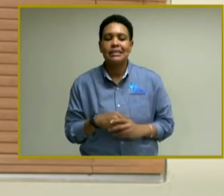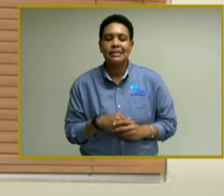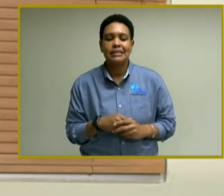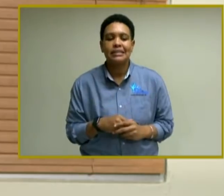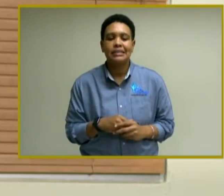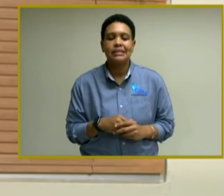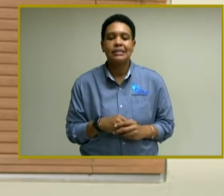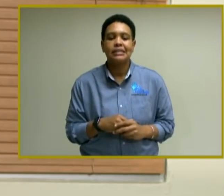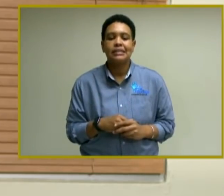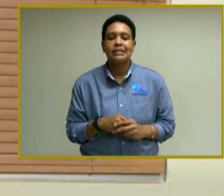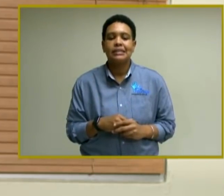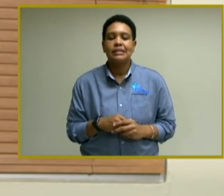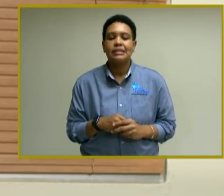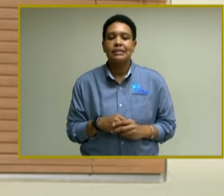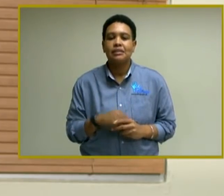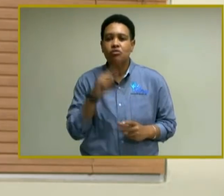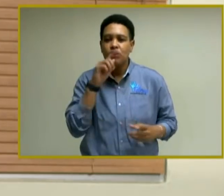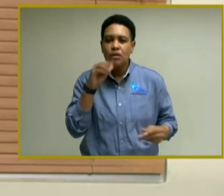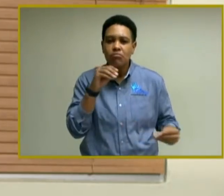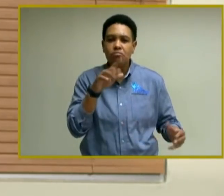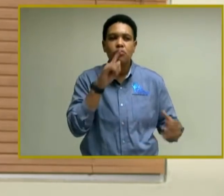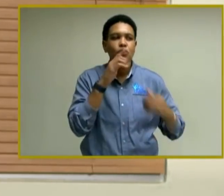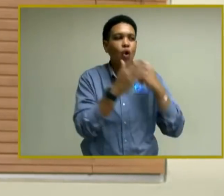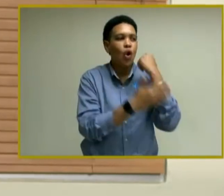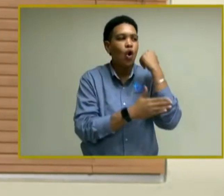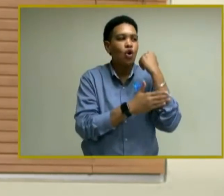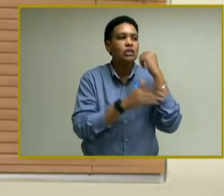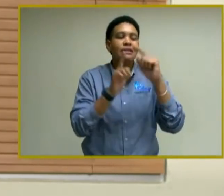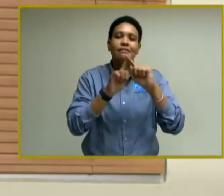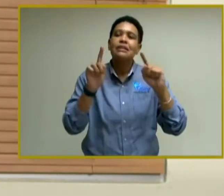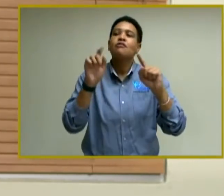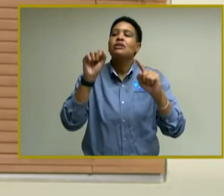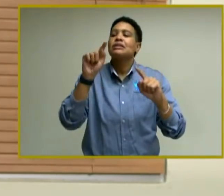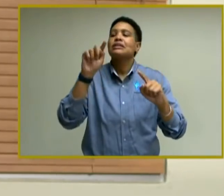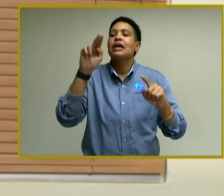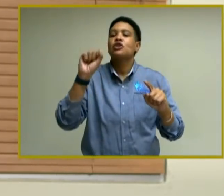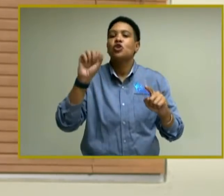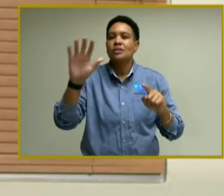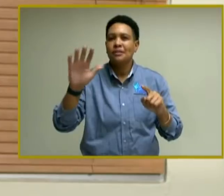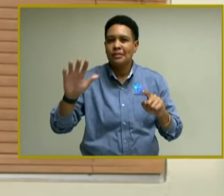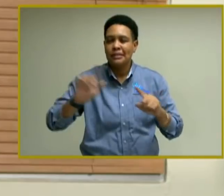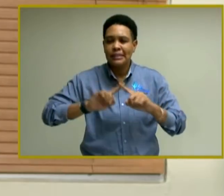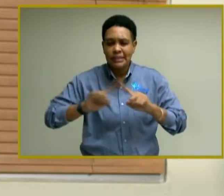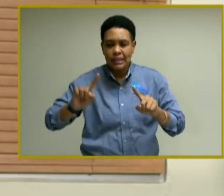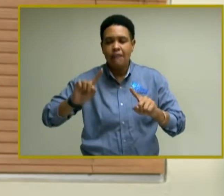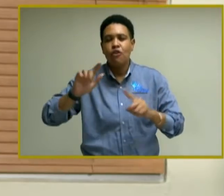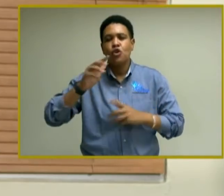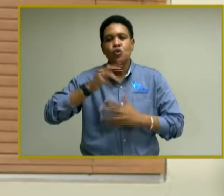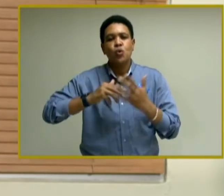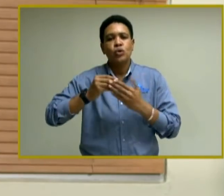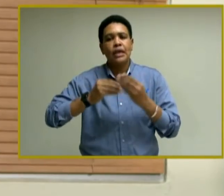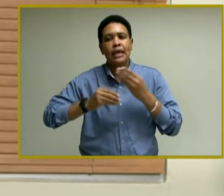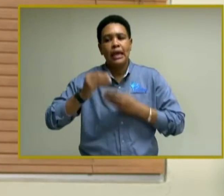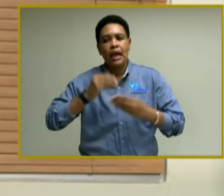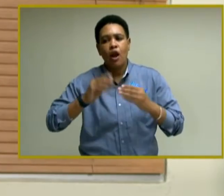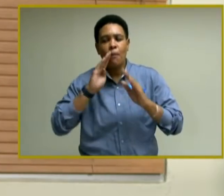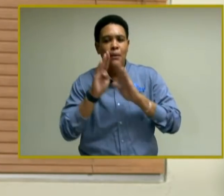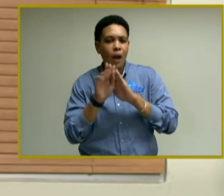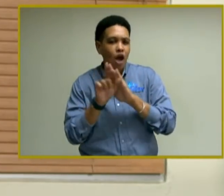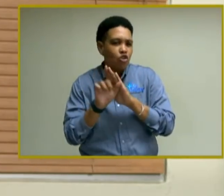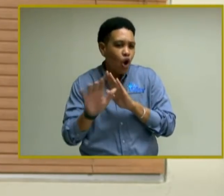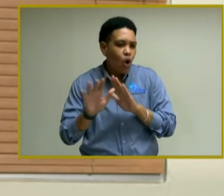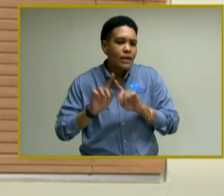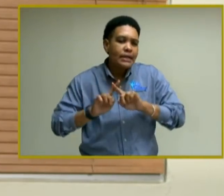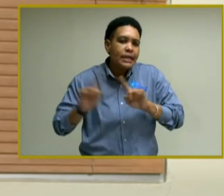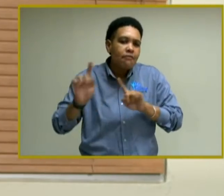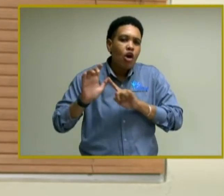are issued to countries of different status, different socioeconomic background,